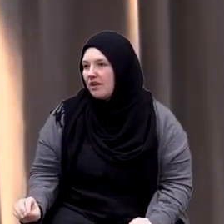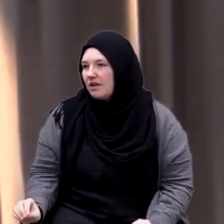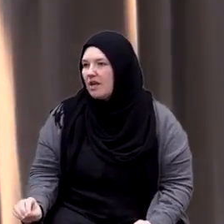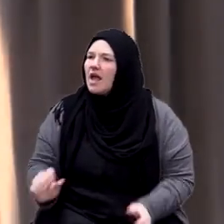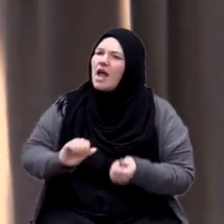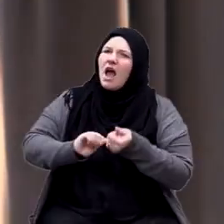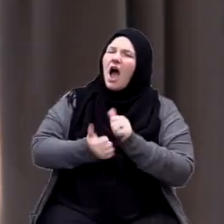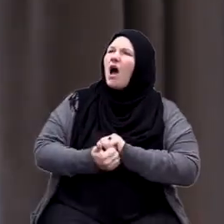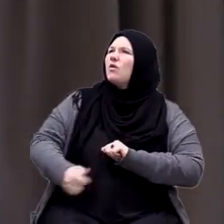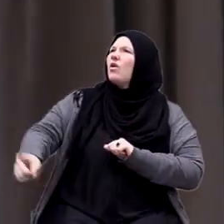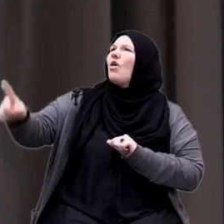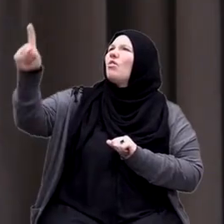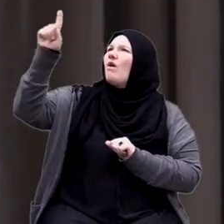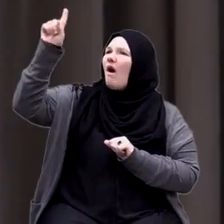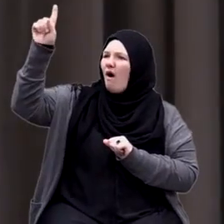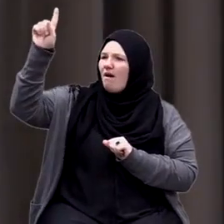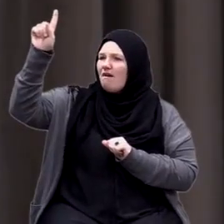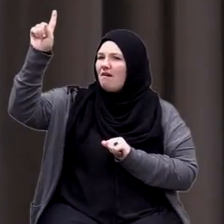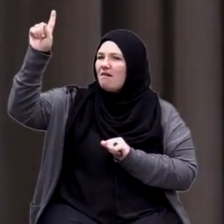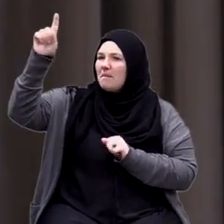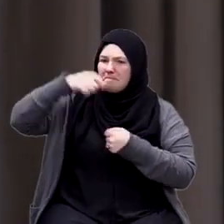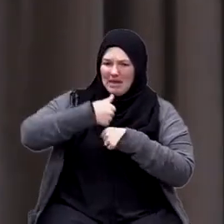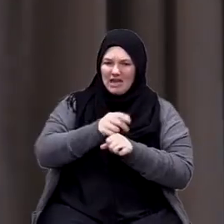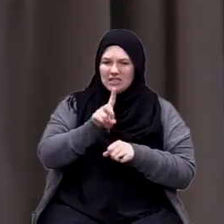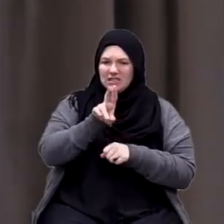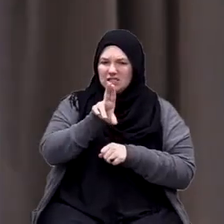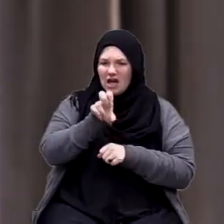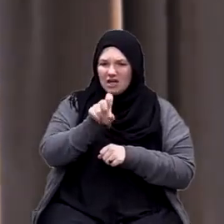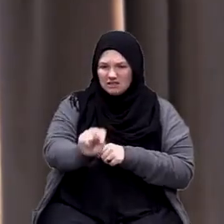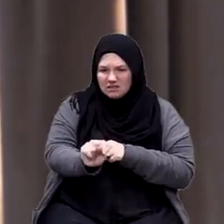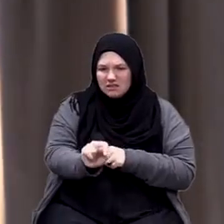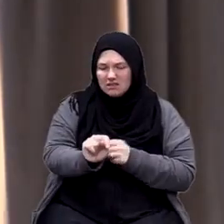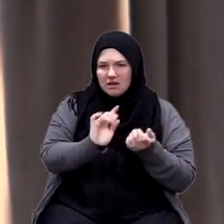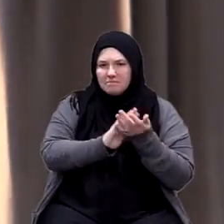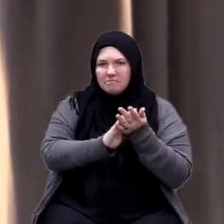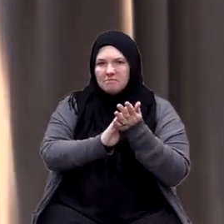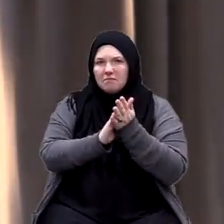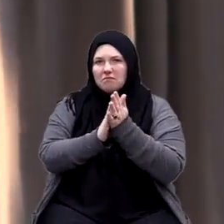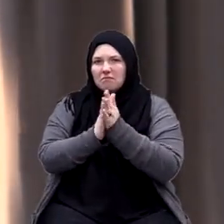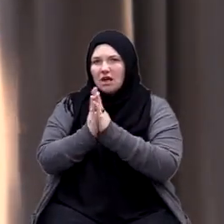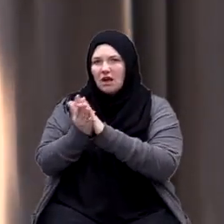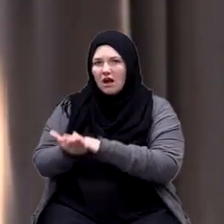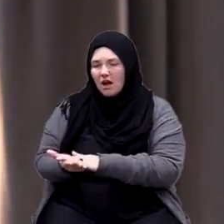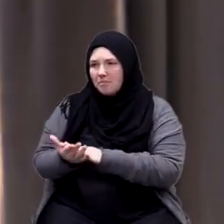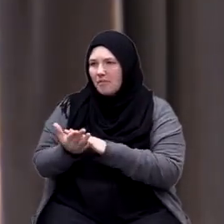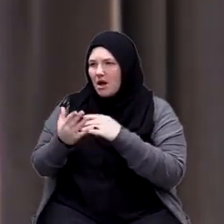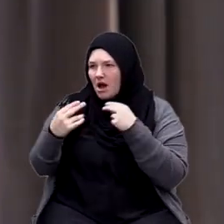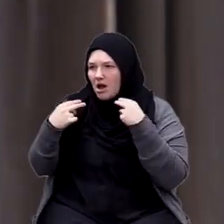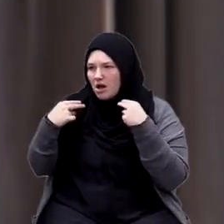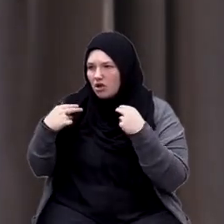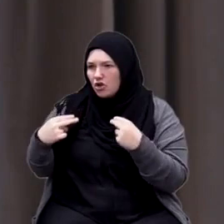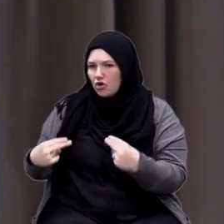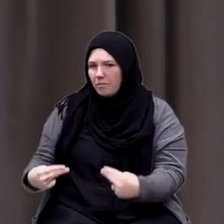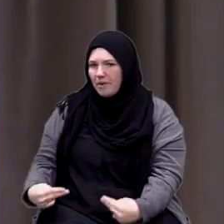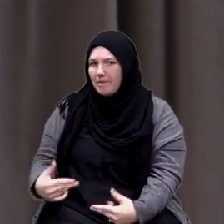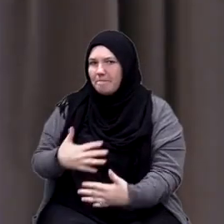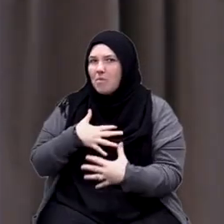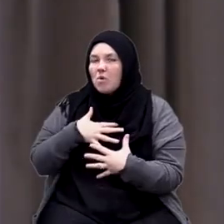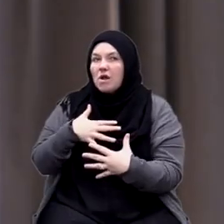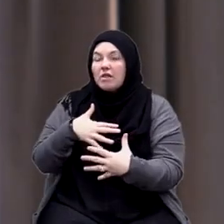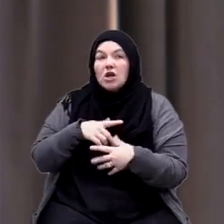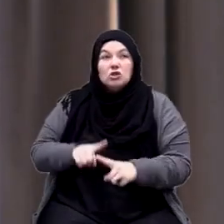How did Allah turn dust into khalqan akhar? A